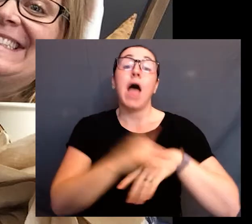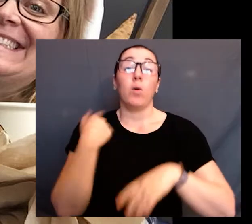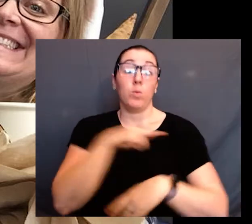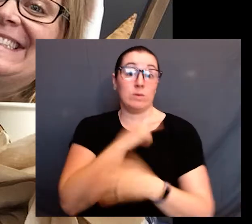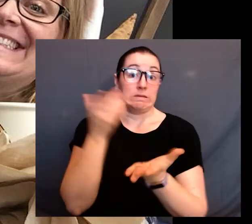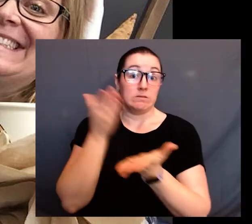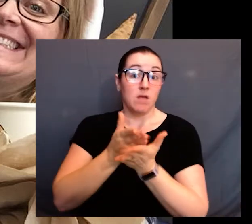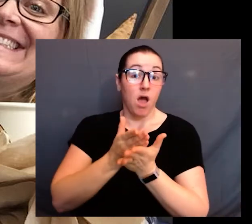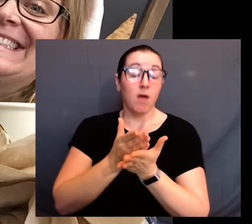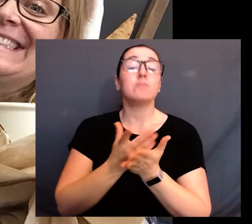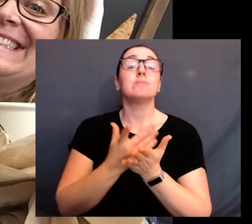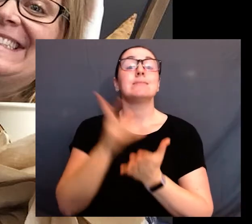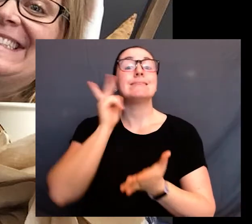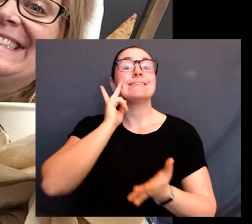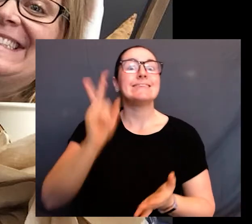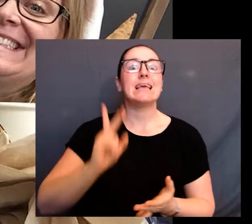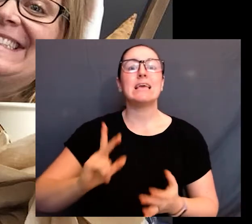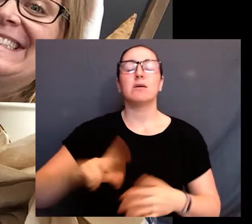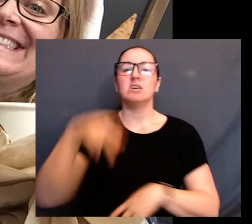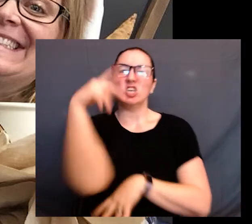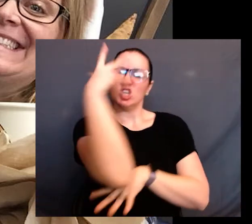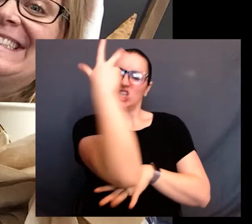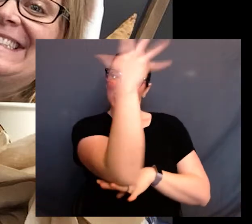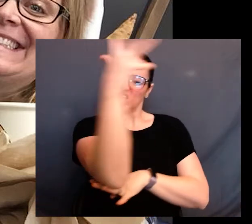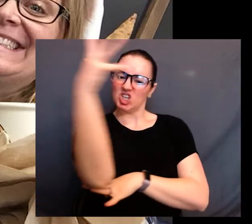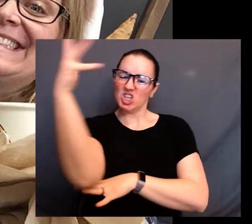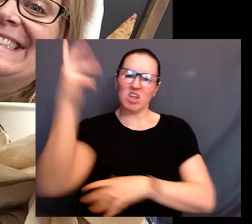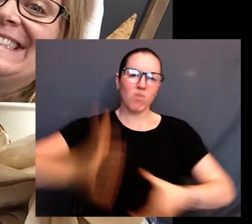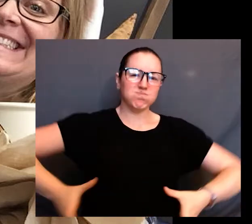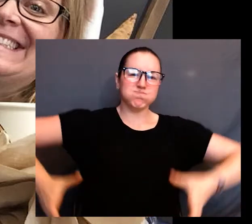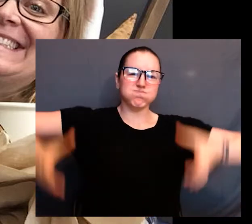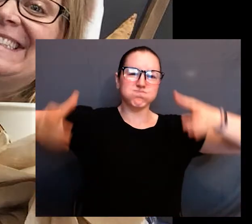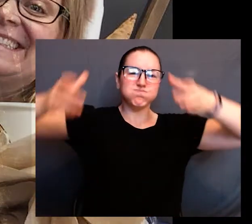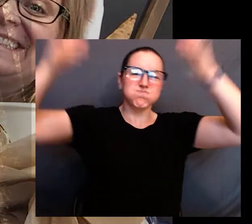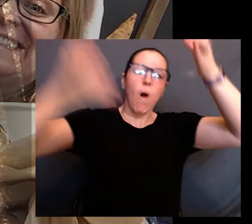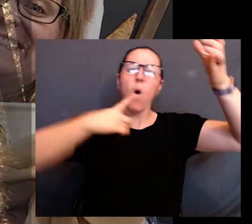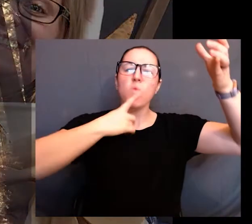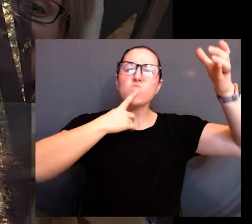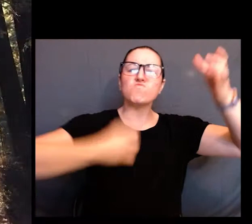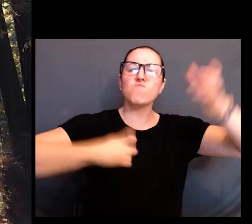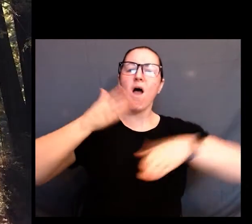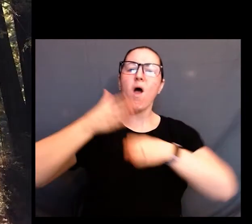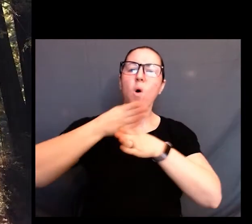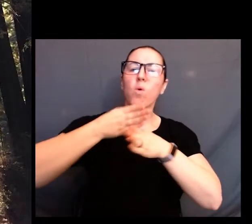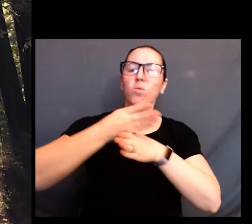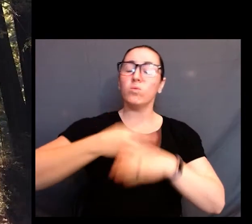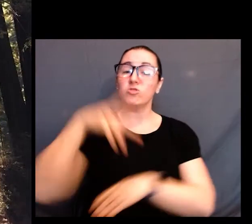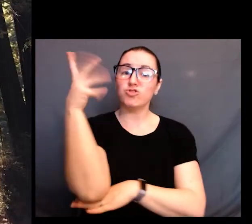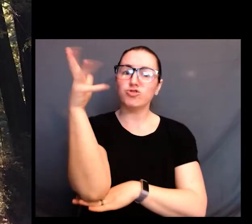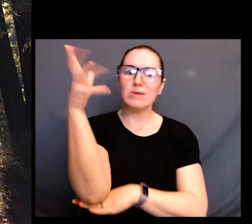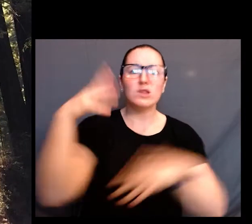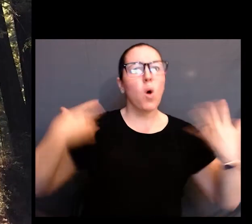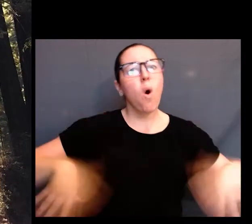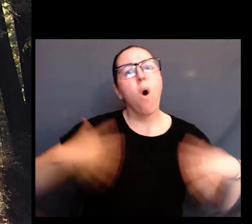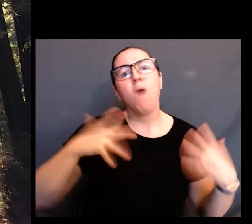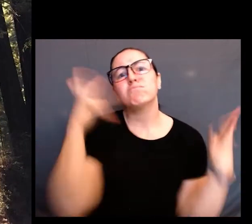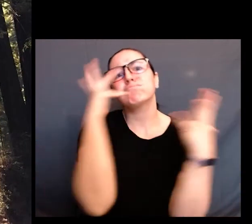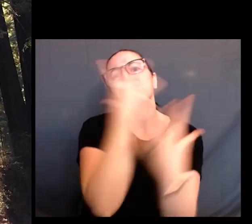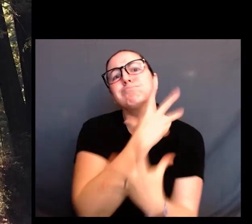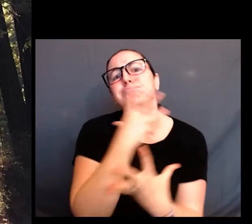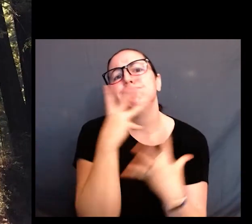we stopped in to see the giant redwood trees of California. And these trees are